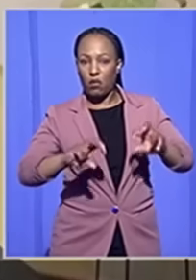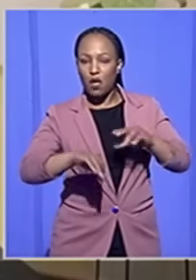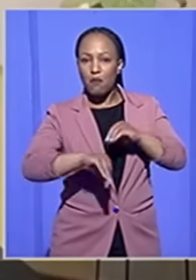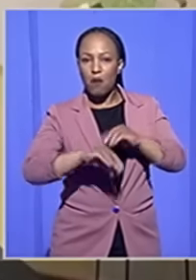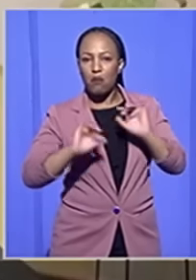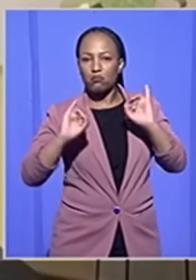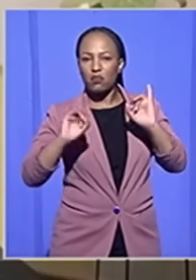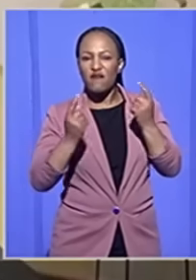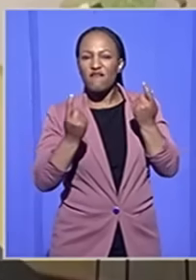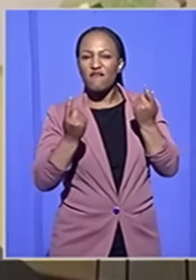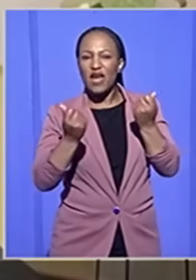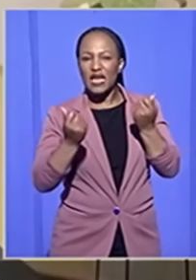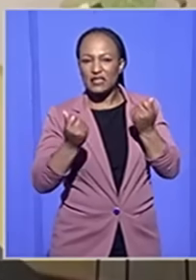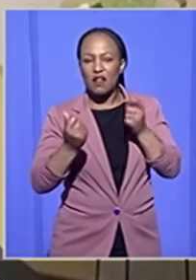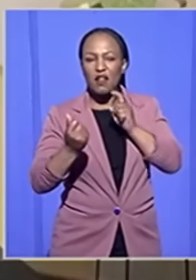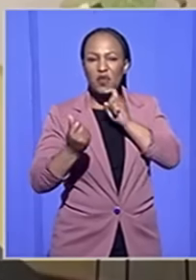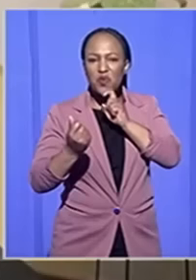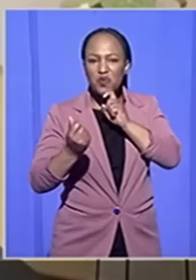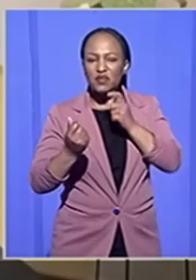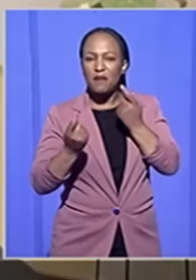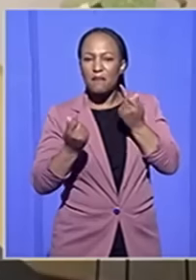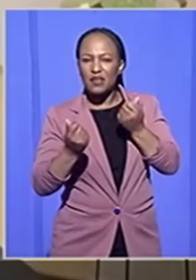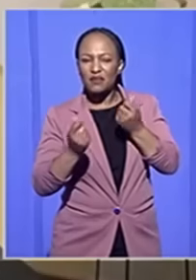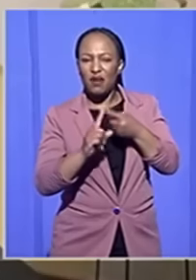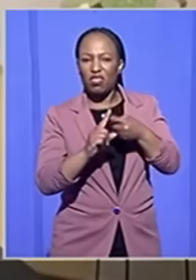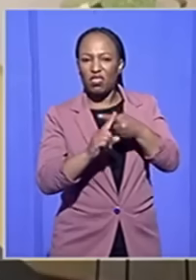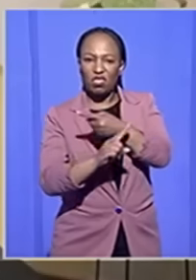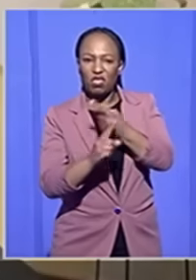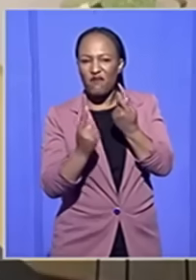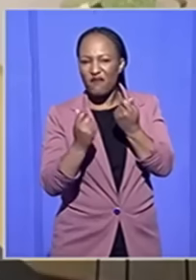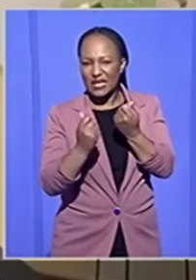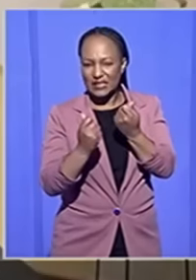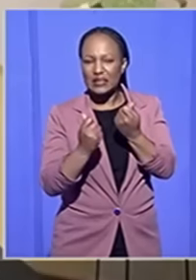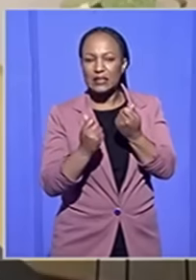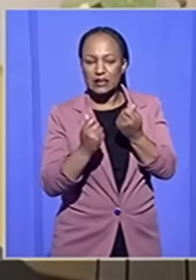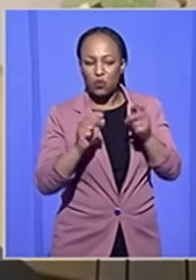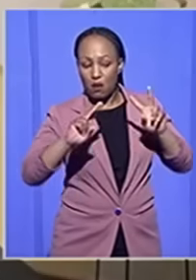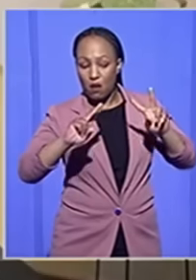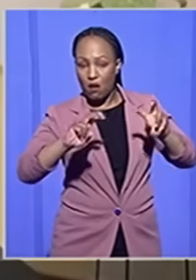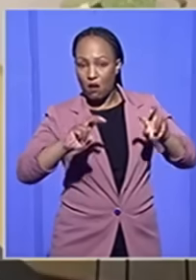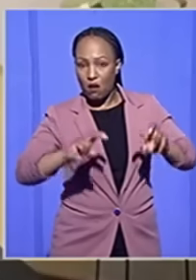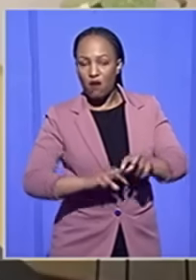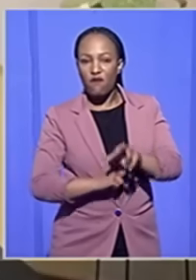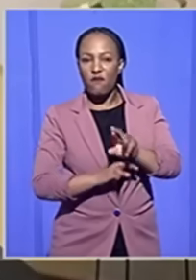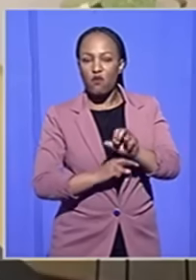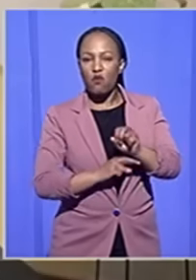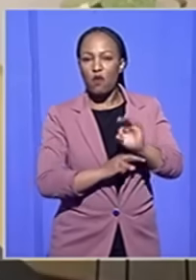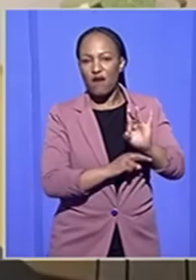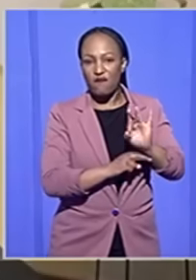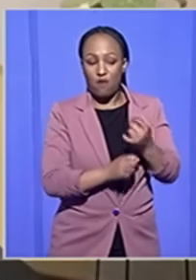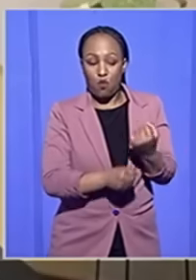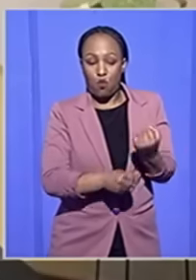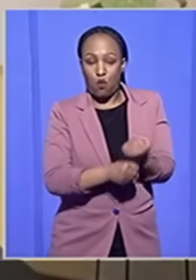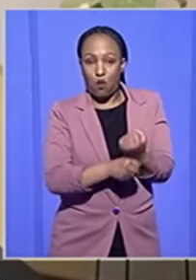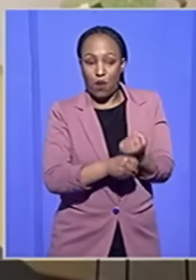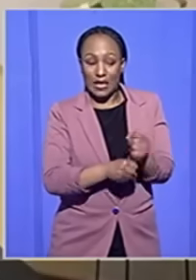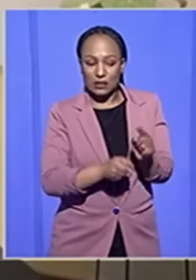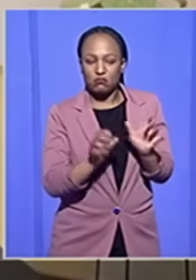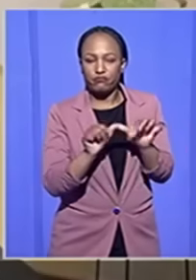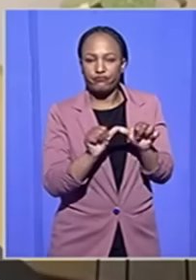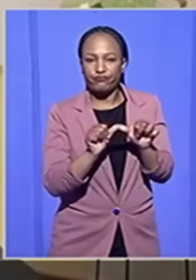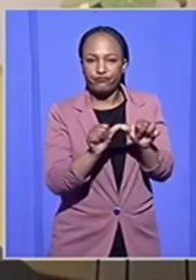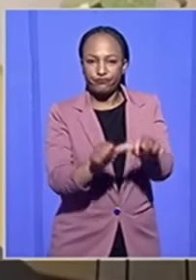financial management and mismanagement of funds at the Road Accident Fund. And that work needs to continue. And to the extent that